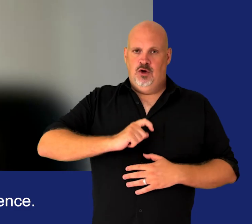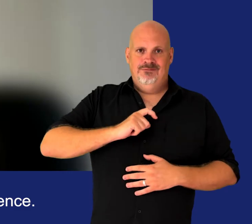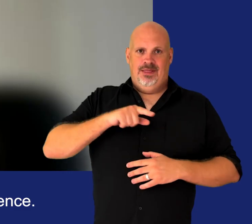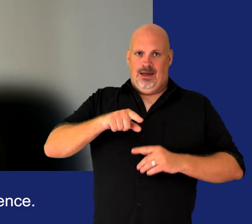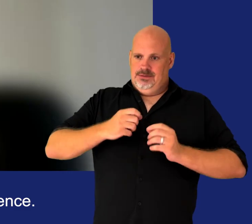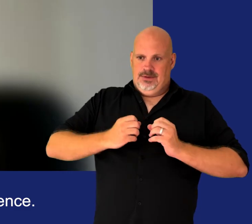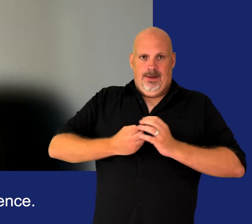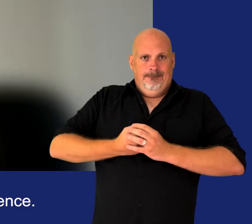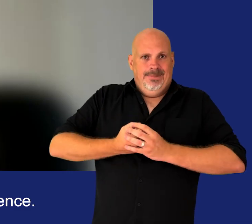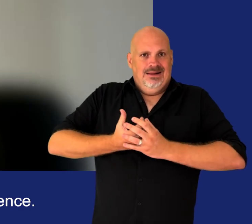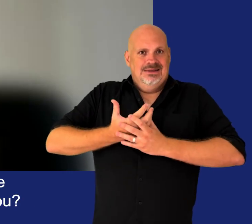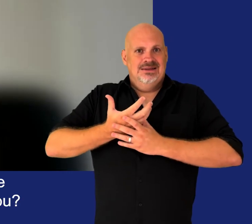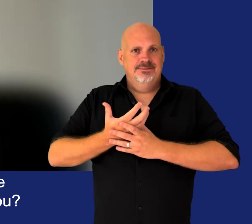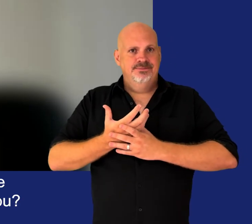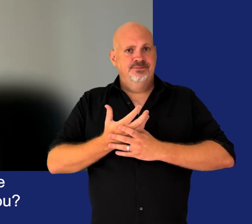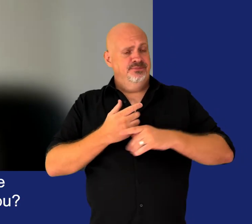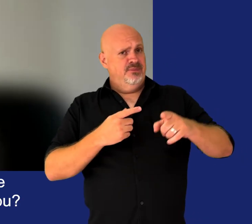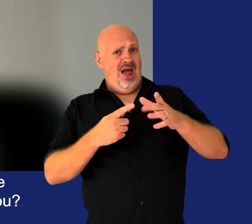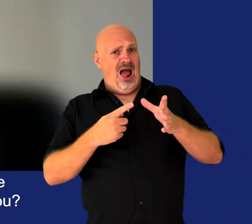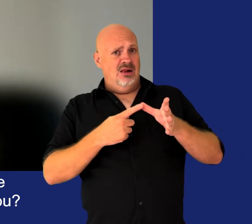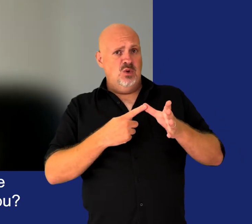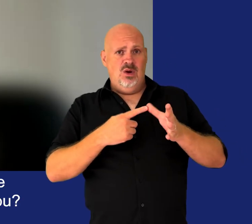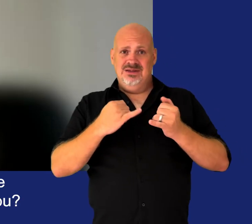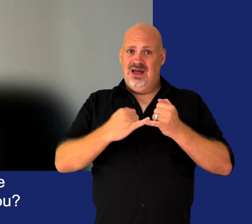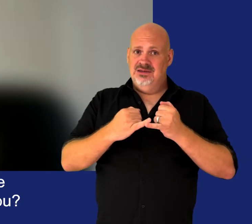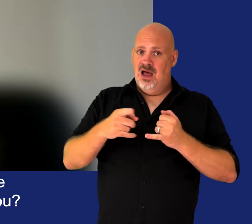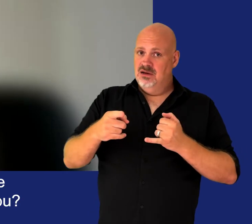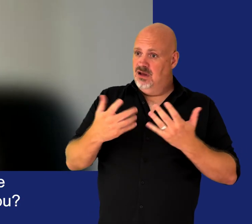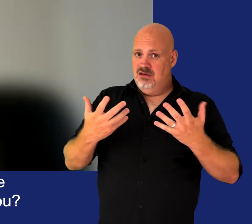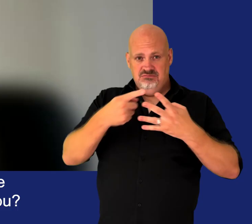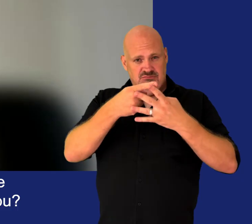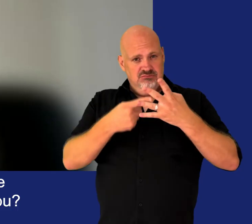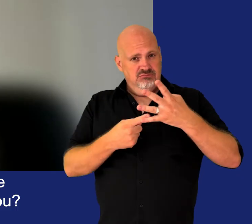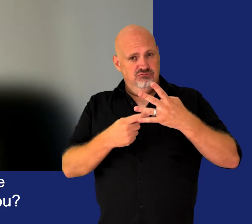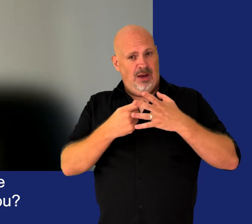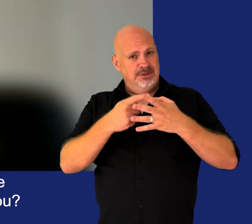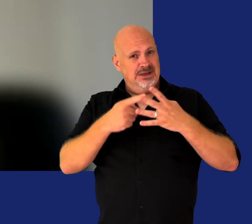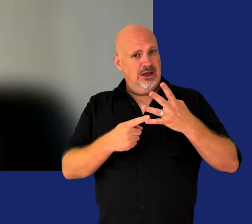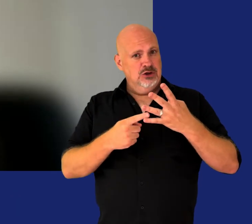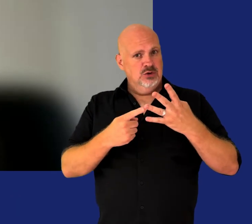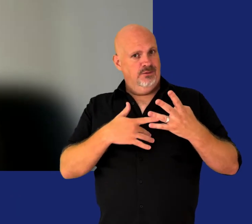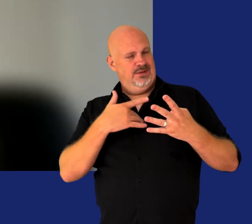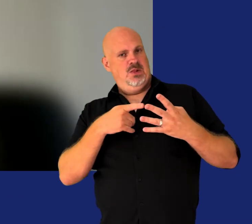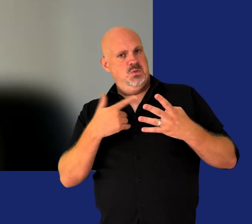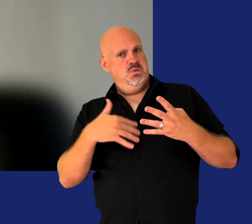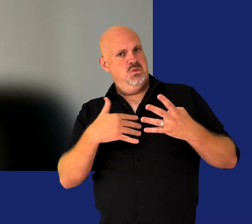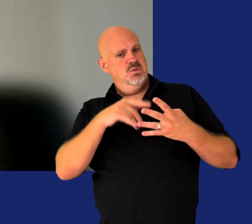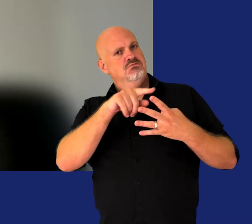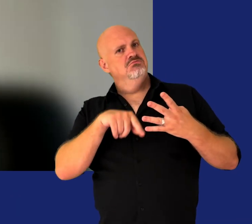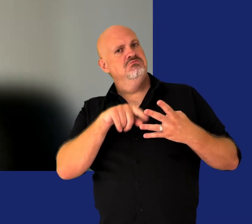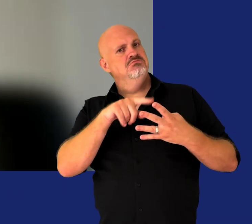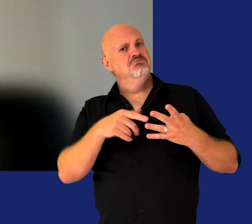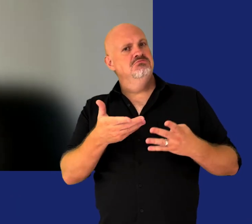Building that confidence. Aldona or Santana, is there any one recommendation that jumped out to you?